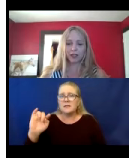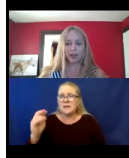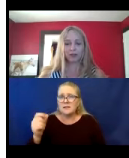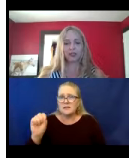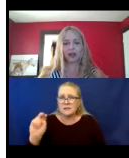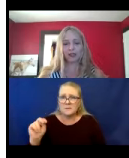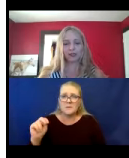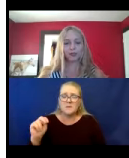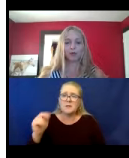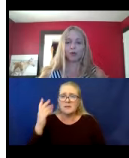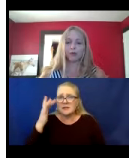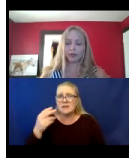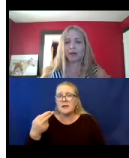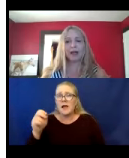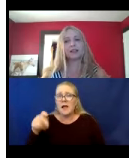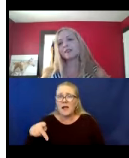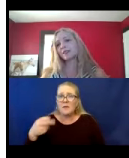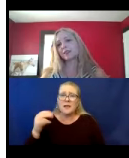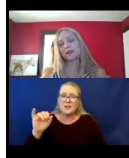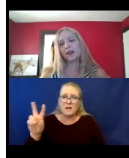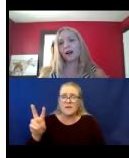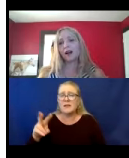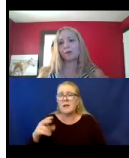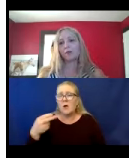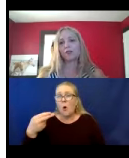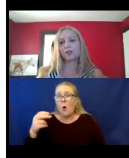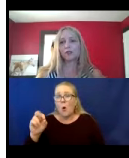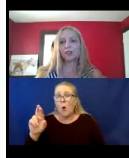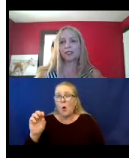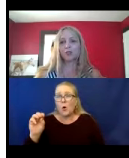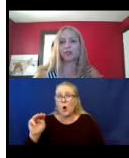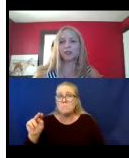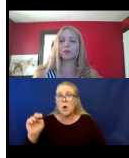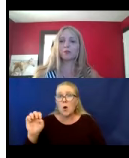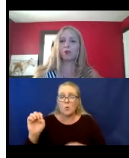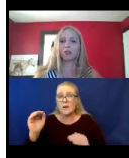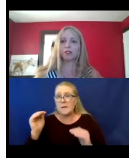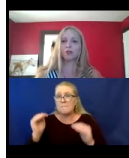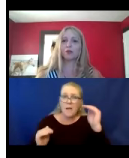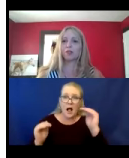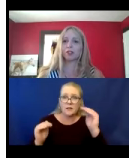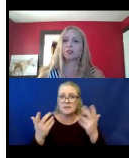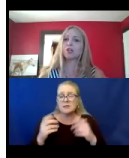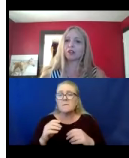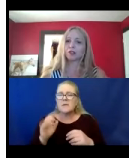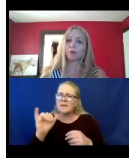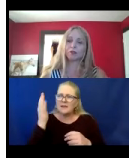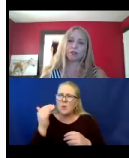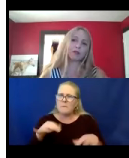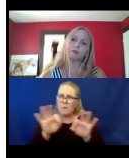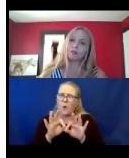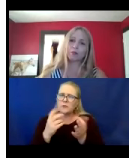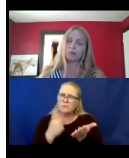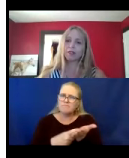HIV, hepatitis, hormonal imbalances. So these are things, that's why it's always important to talk to your doctor about